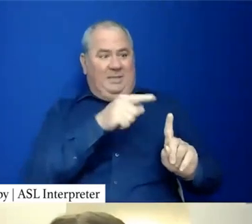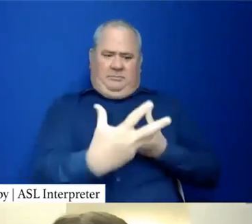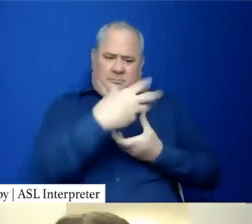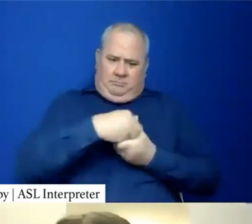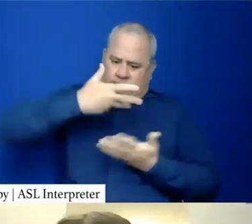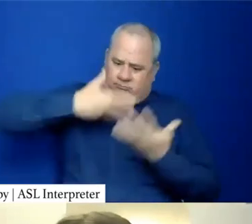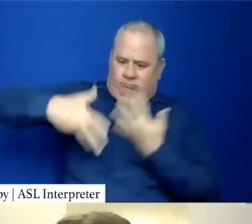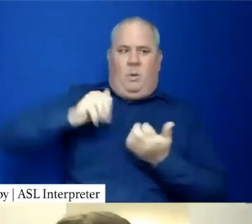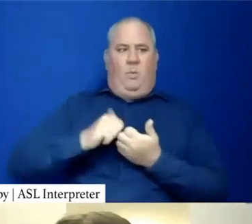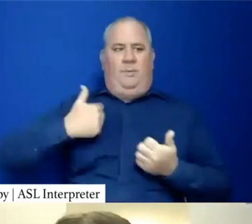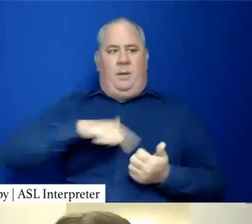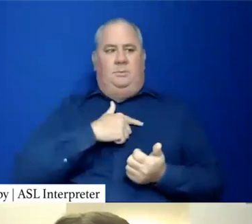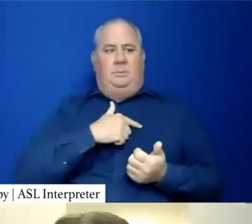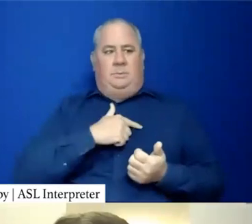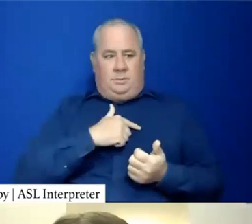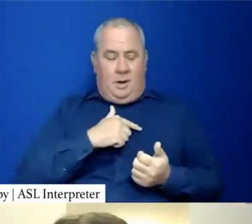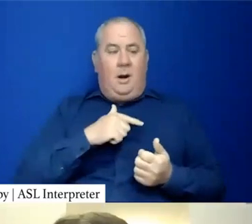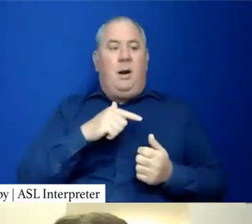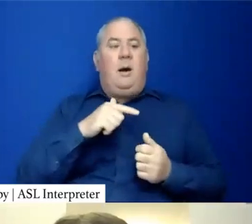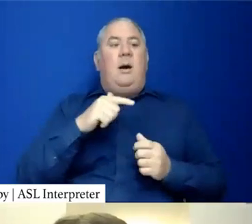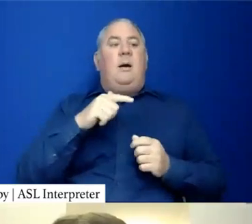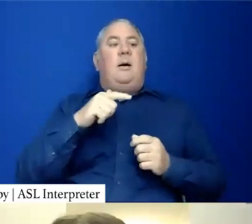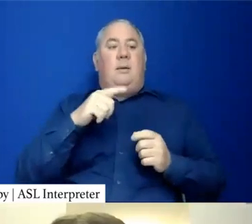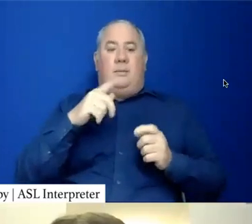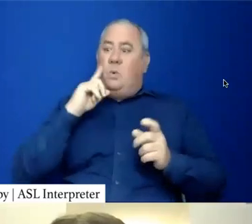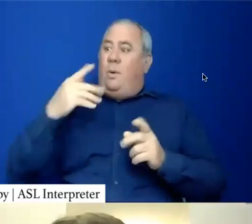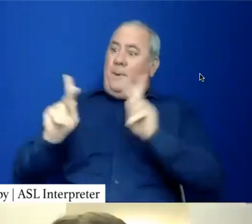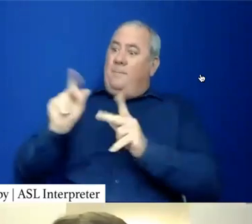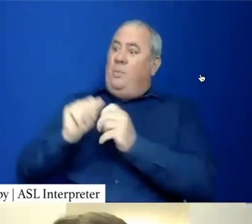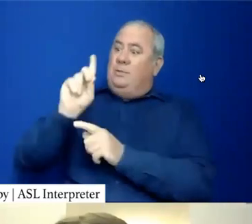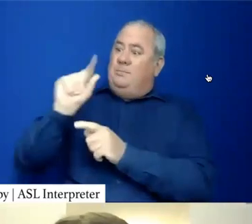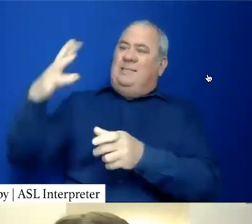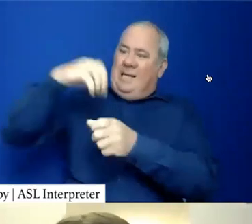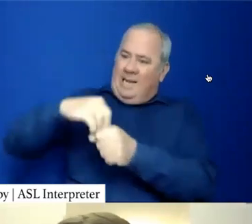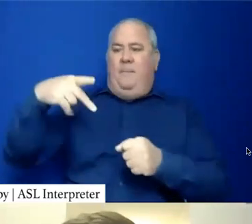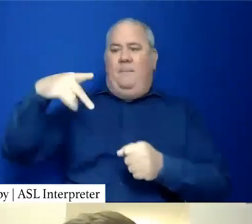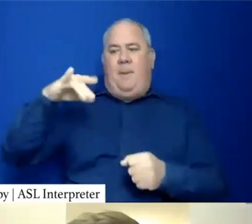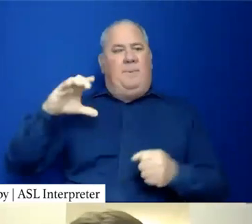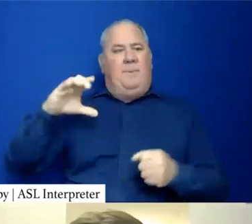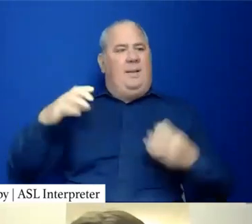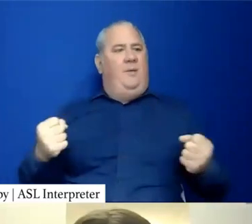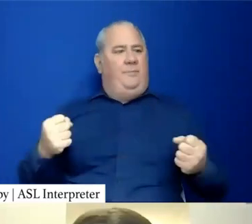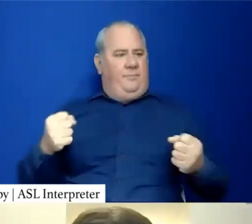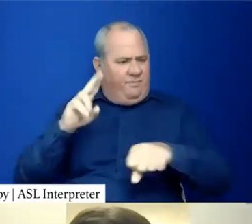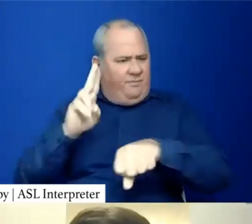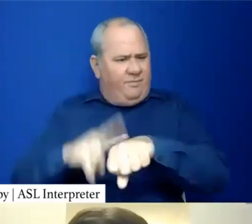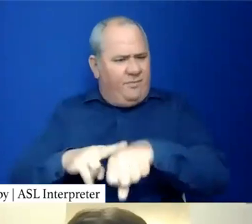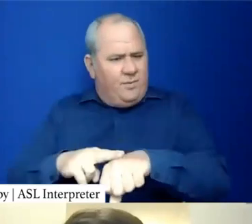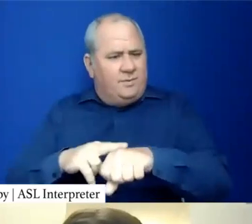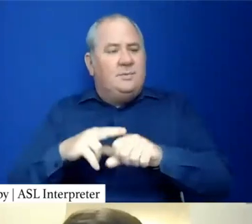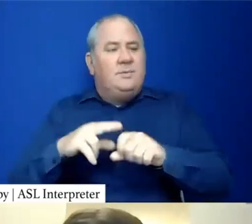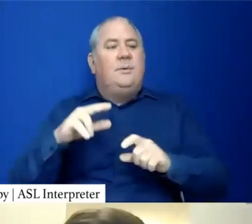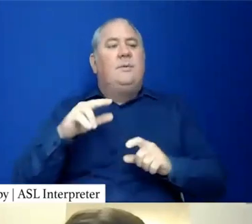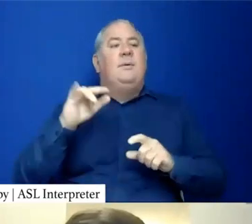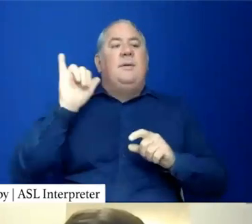public health professions, that's not natural. That is an outcome of ableism. And